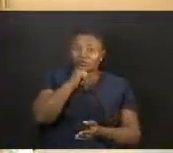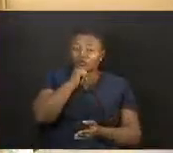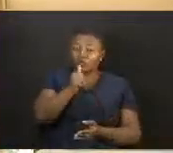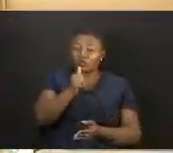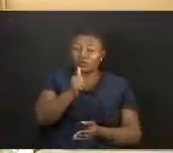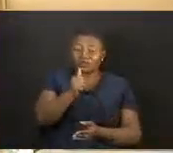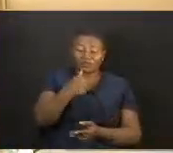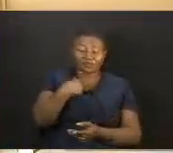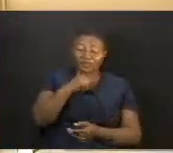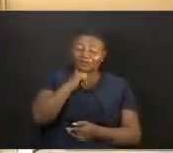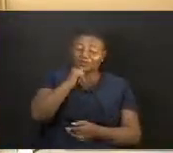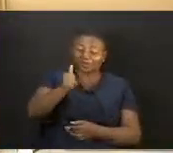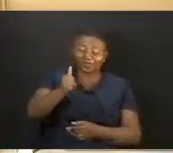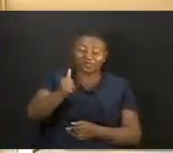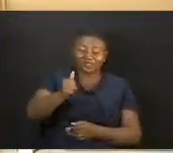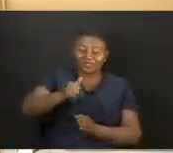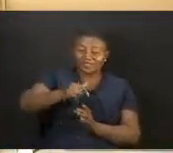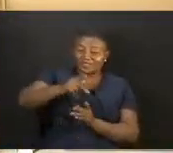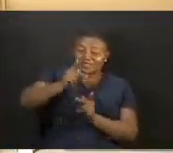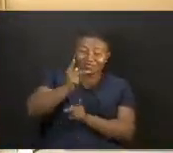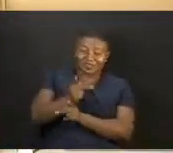Day. I am not the one.